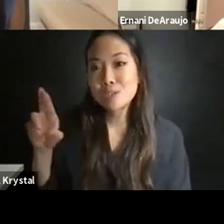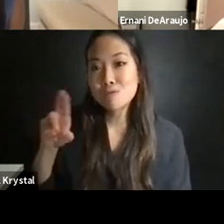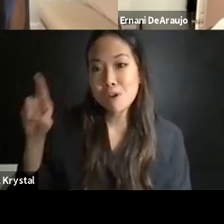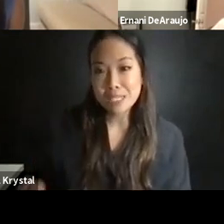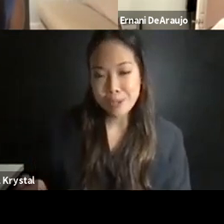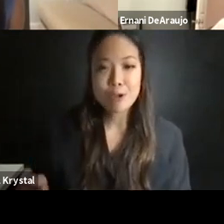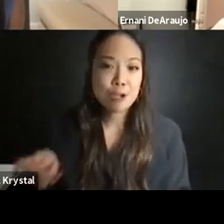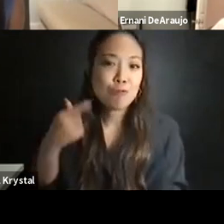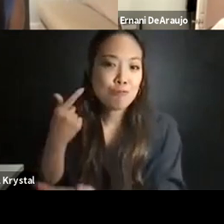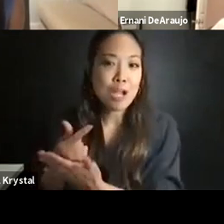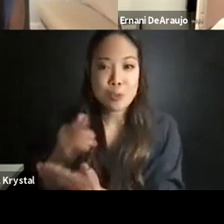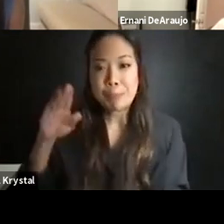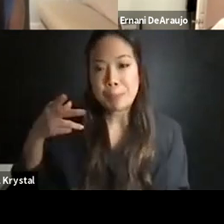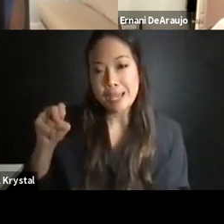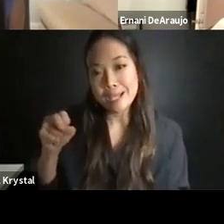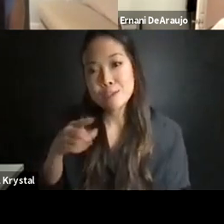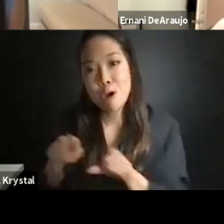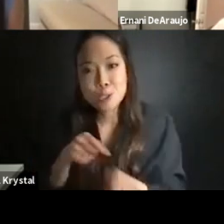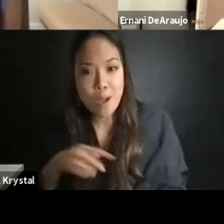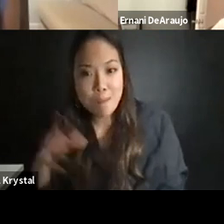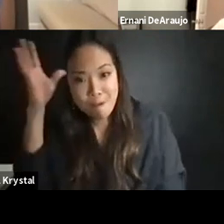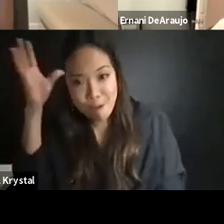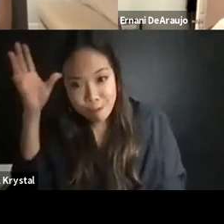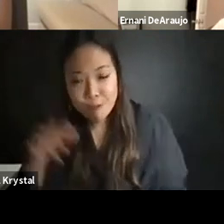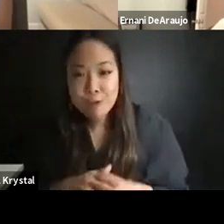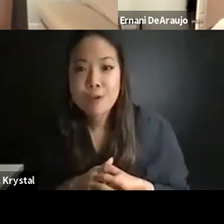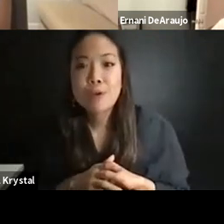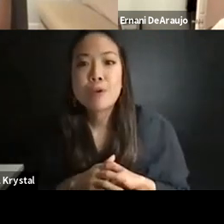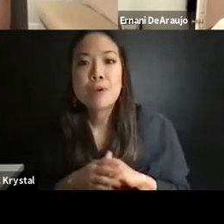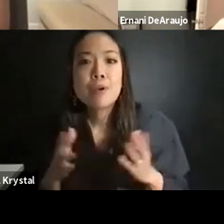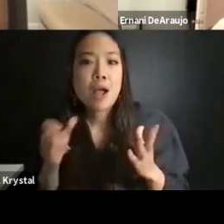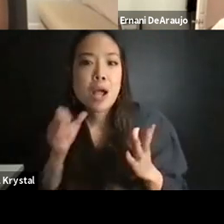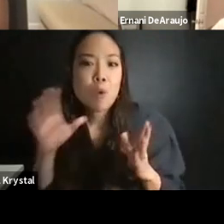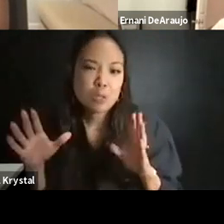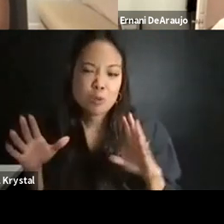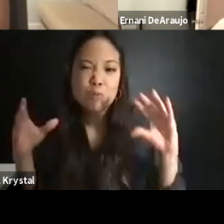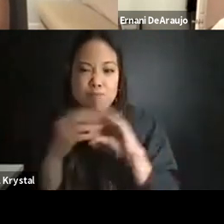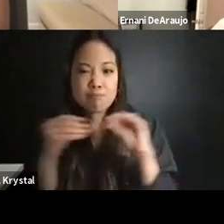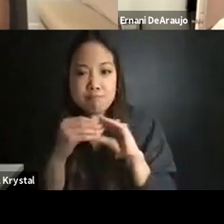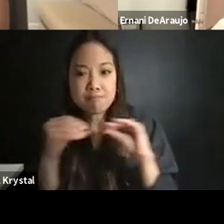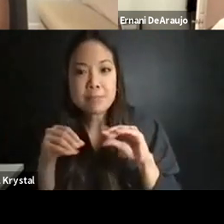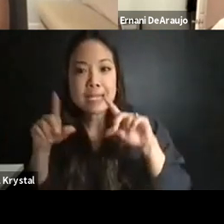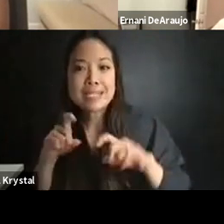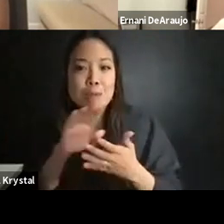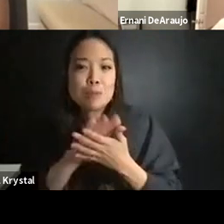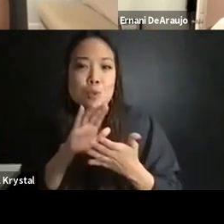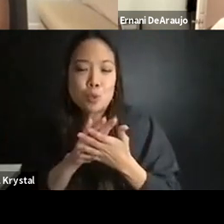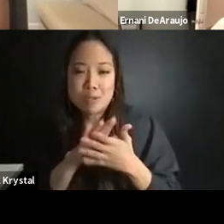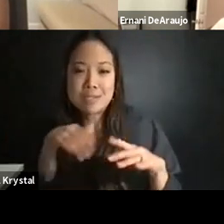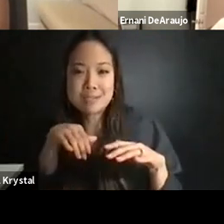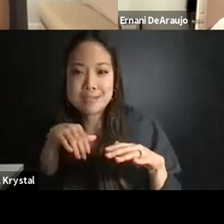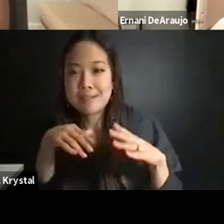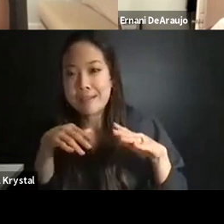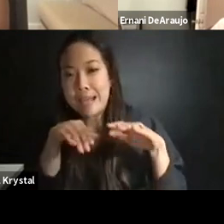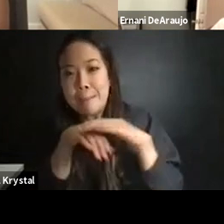parent i'd like to just briefly build on the committee's comments about the exam school admissions policy status update um that